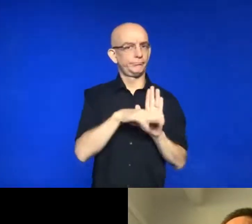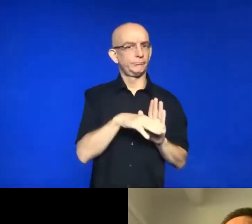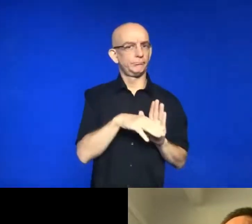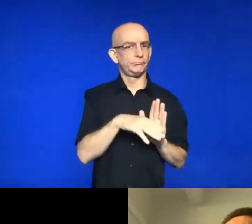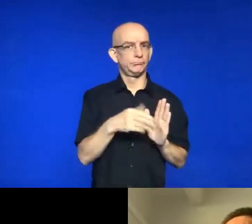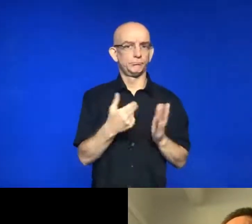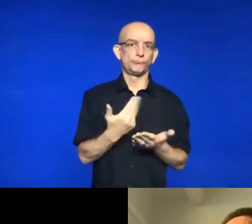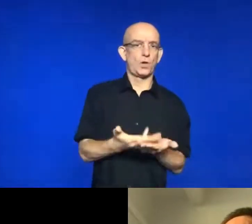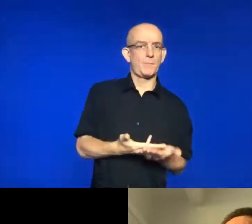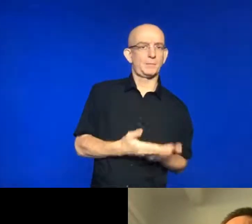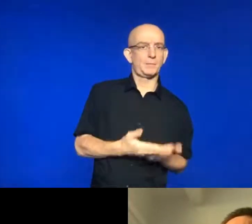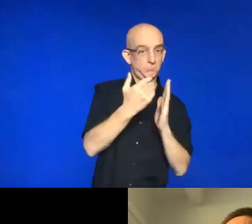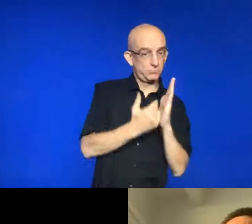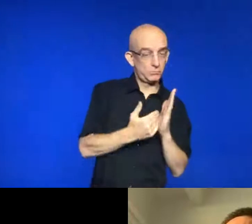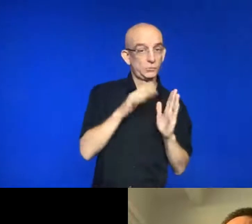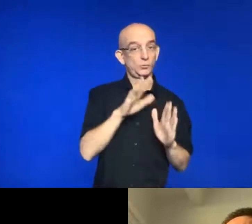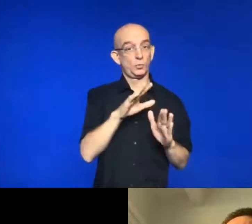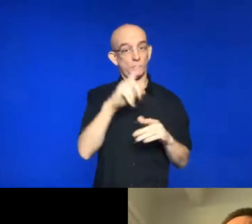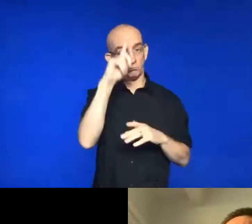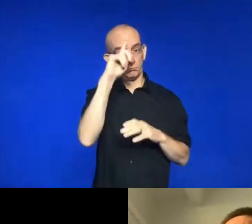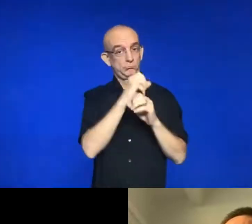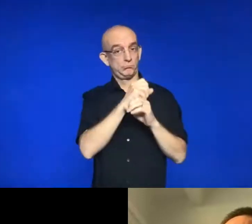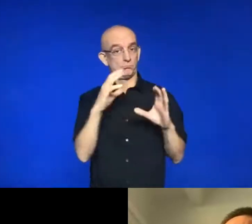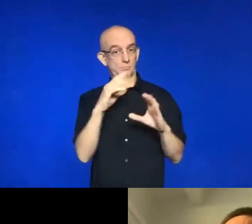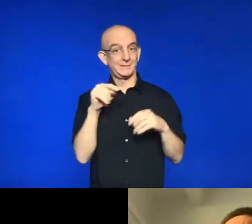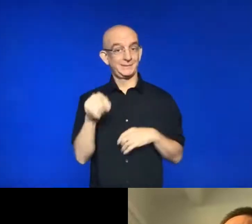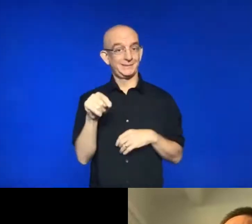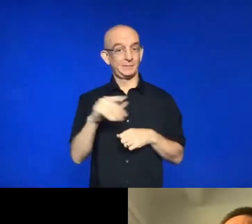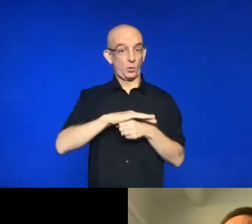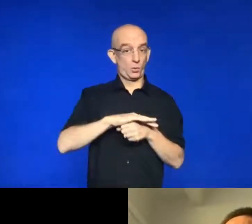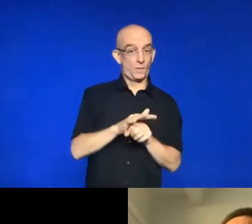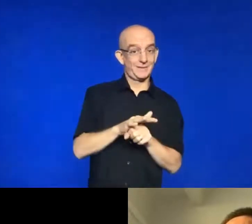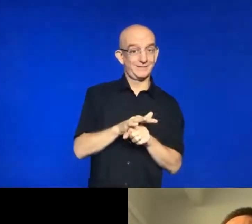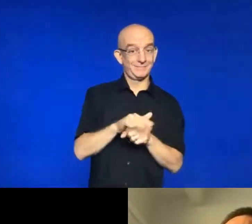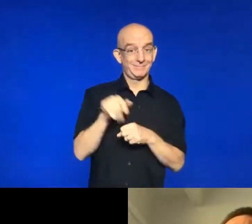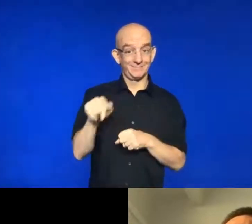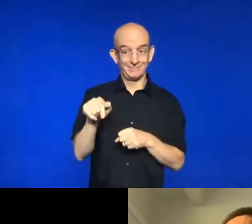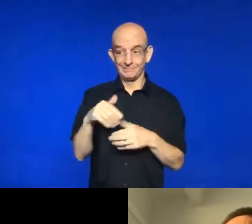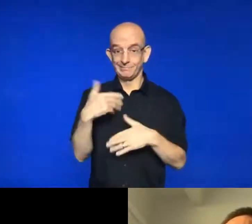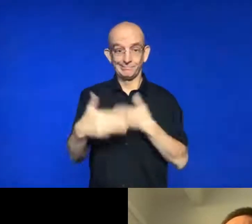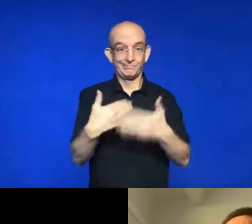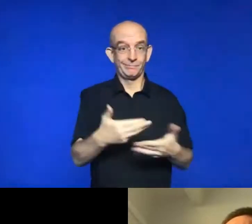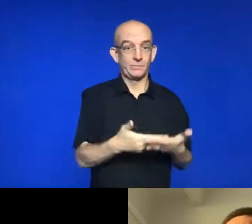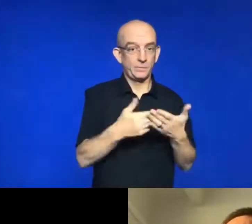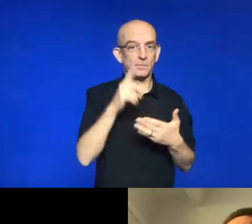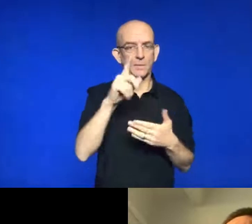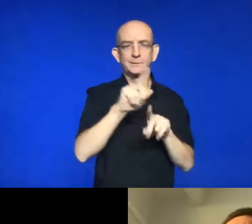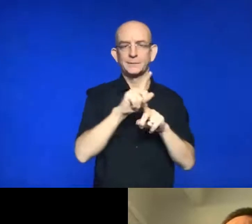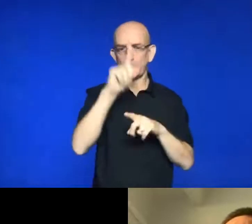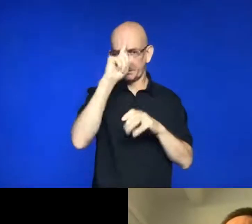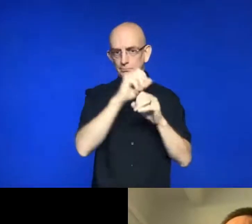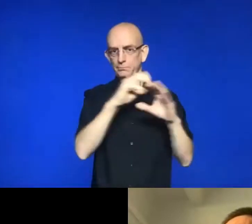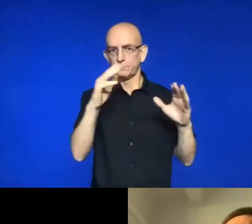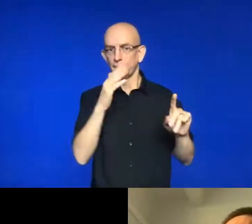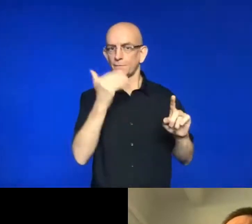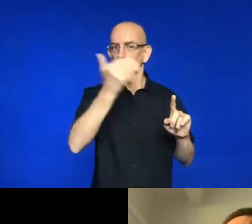future sort of social economic responses around COVID-19, the importance of disability